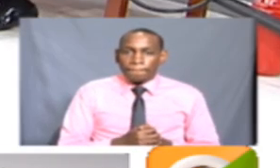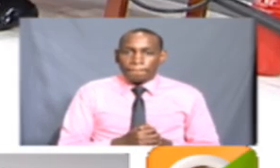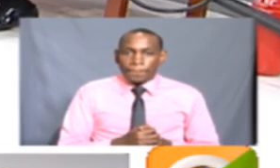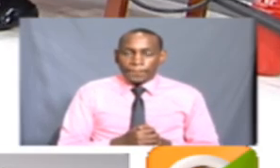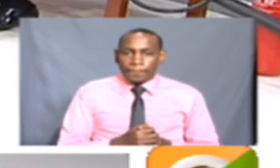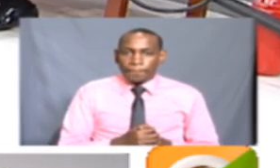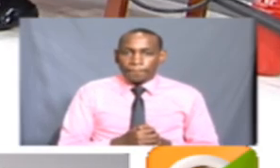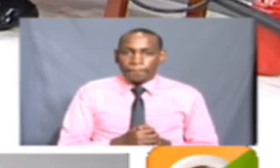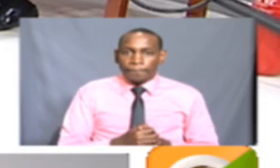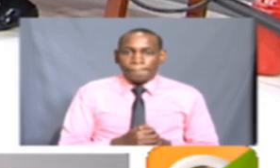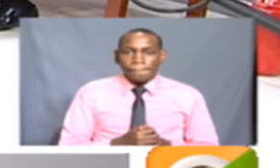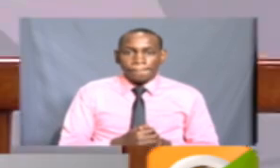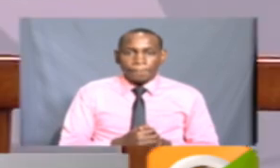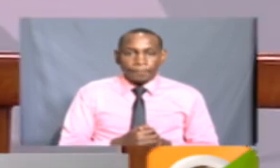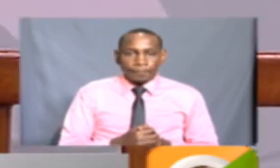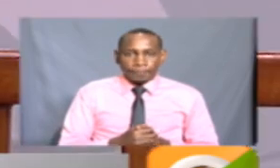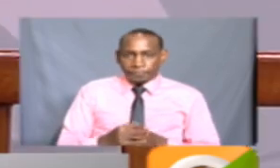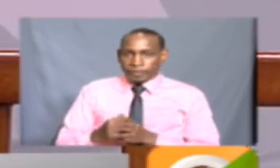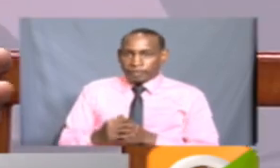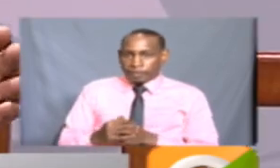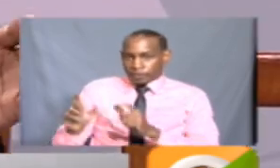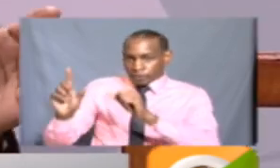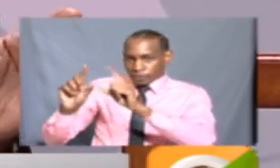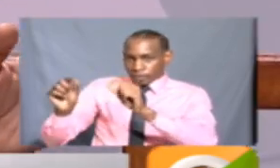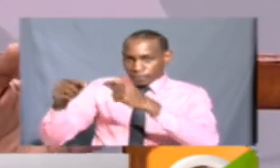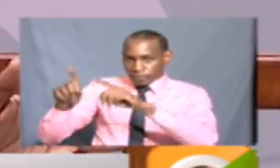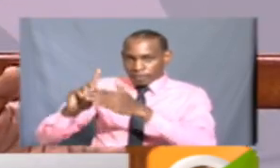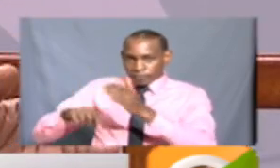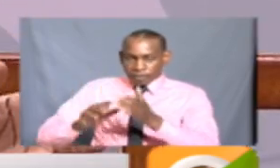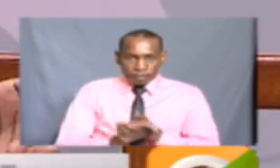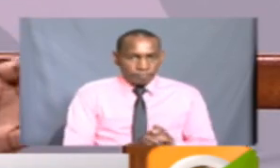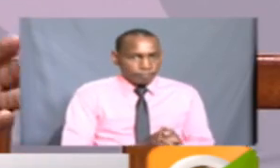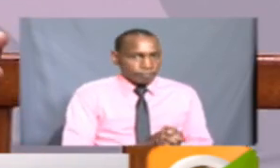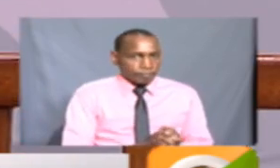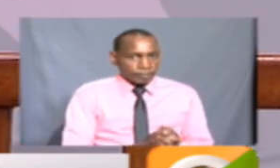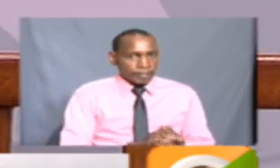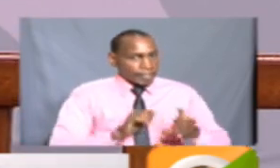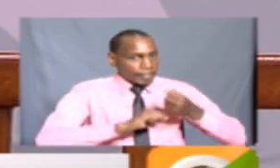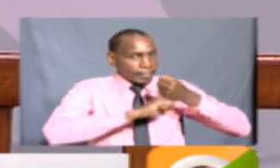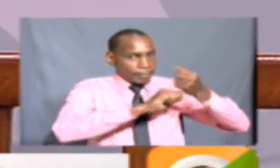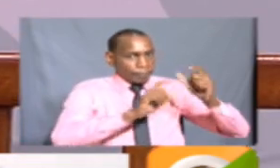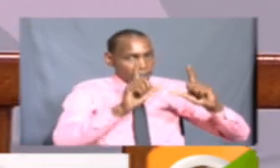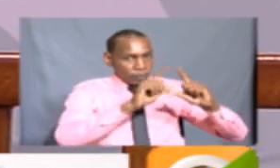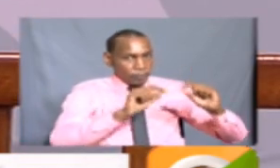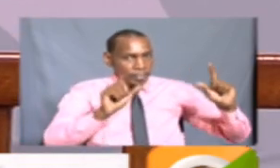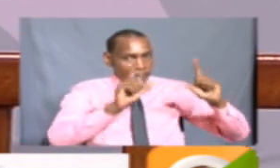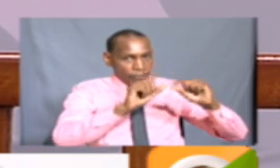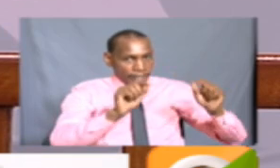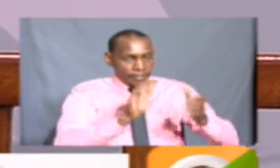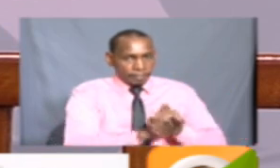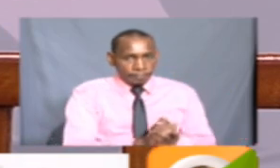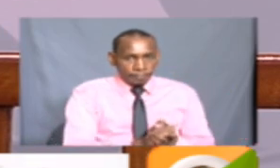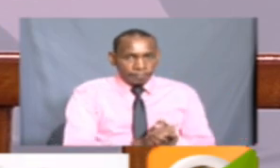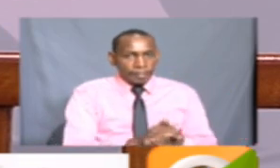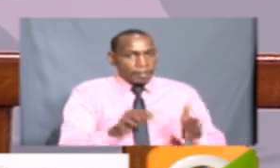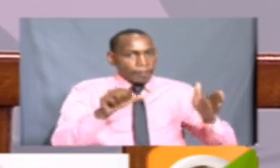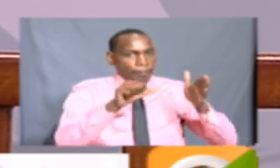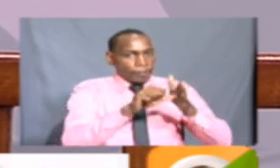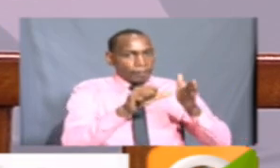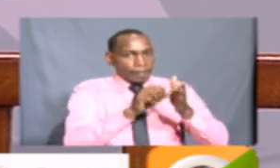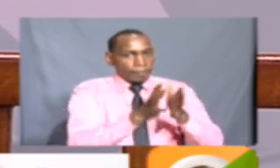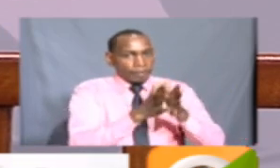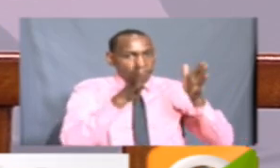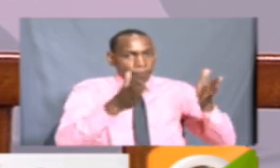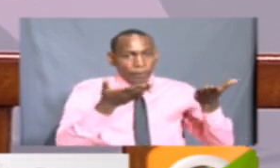You were saying. I was saying, yes. just to amplify what Barrack has talked about, that one of the greatest tragedies in